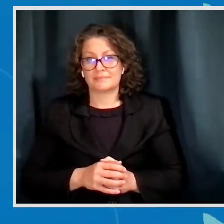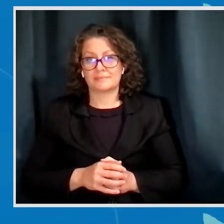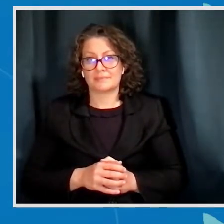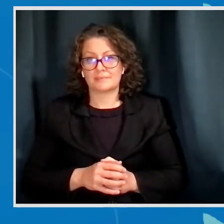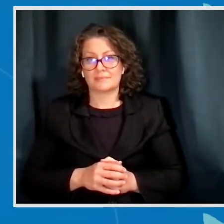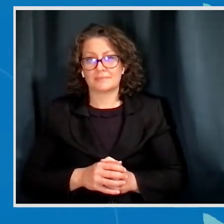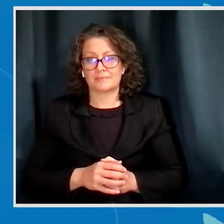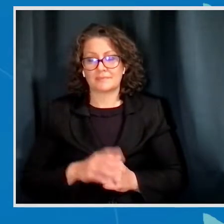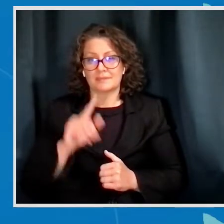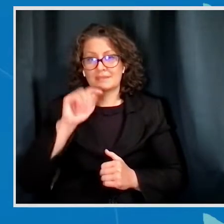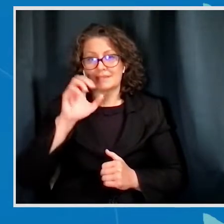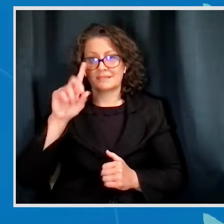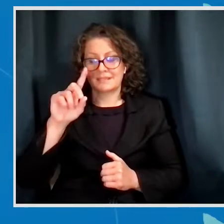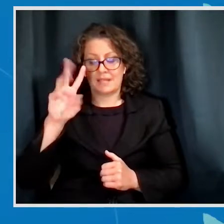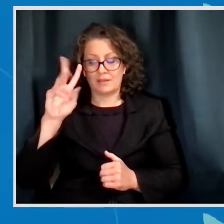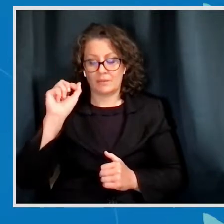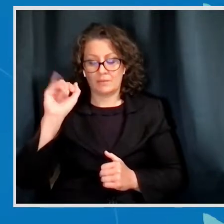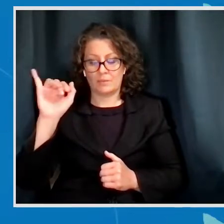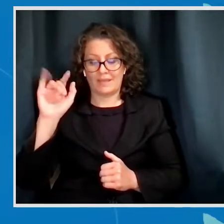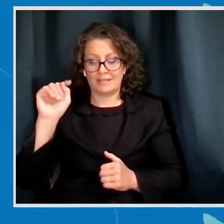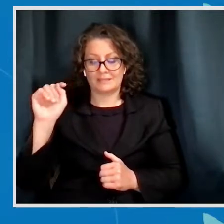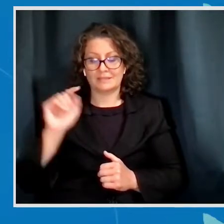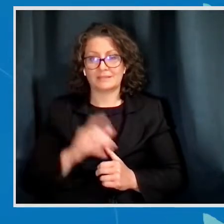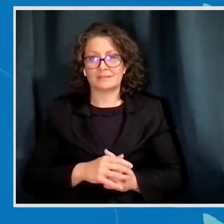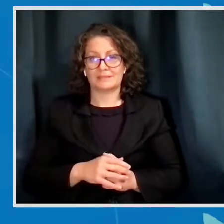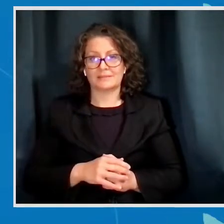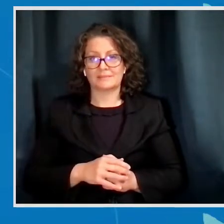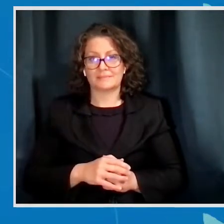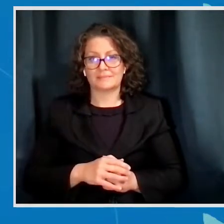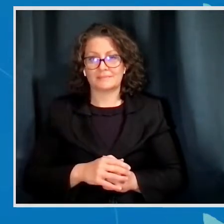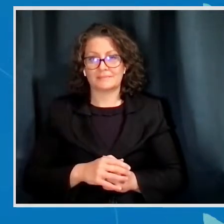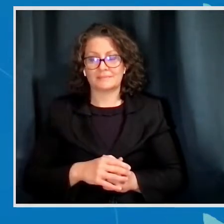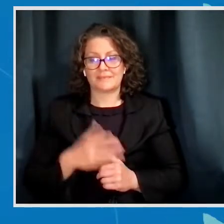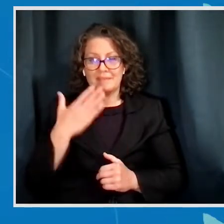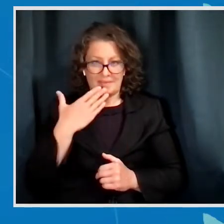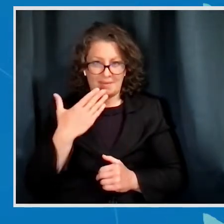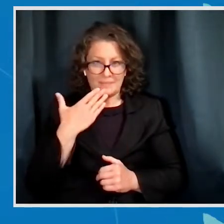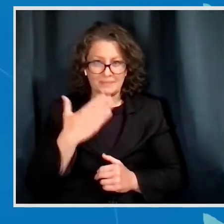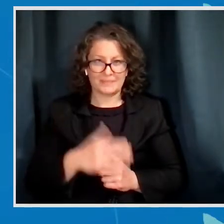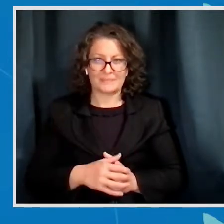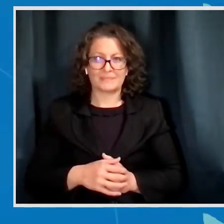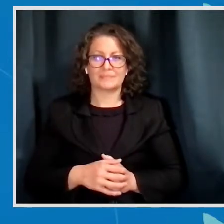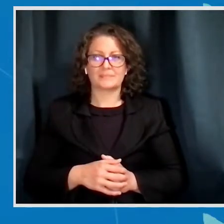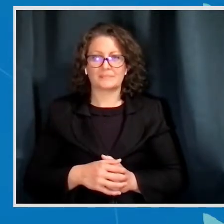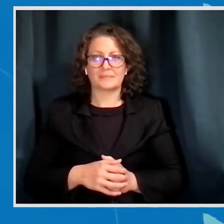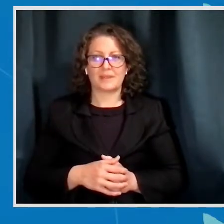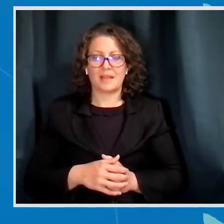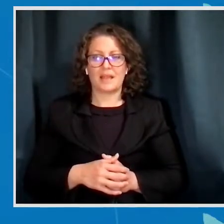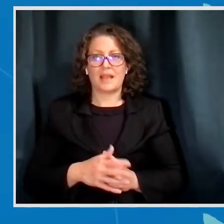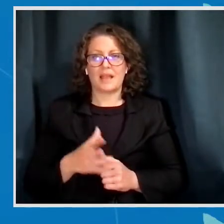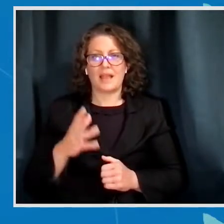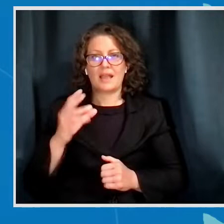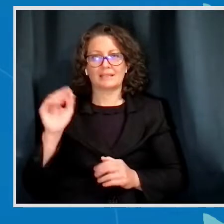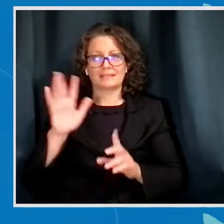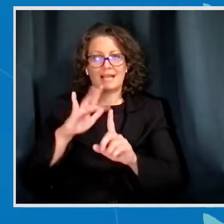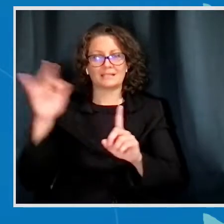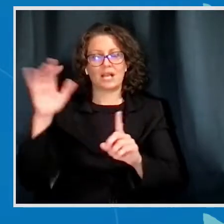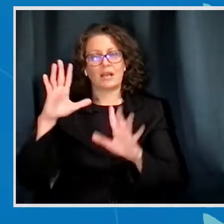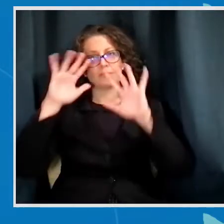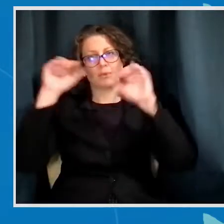Ted Waite. I like those shoes. Thank you. And His Excellency President Suranjol